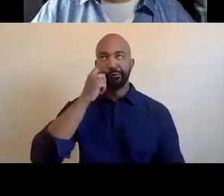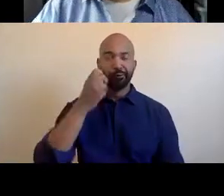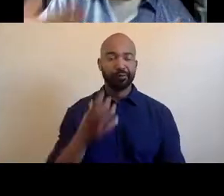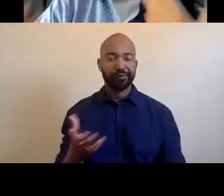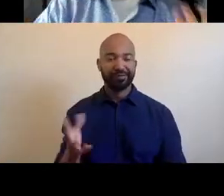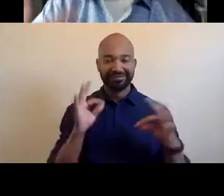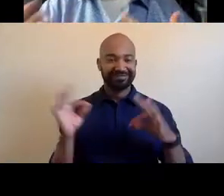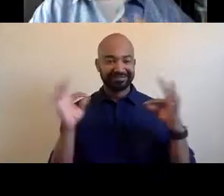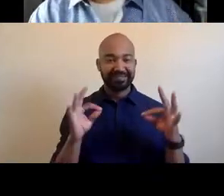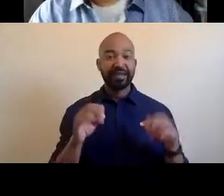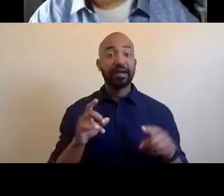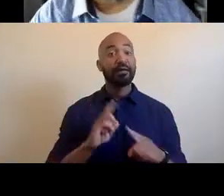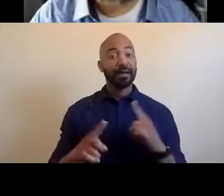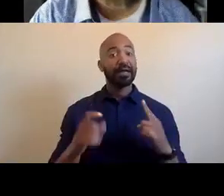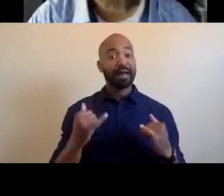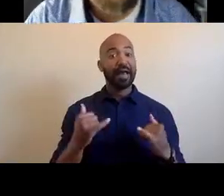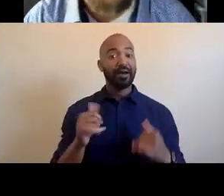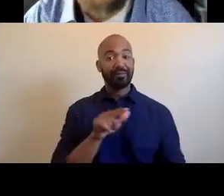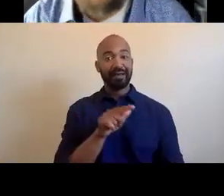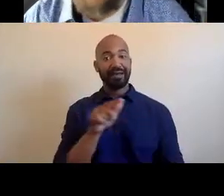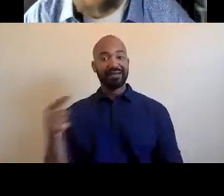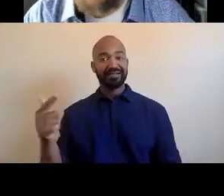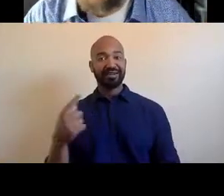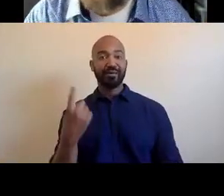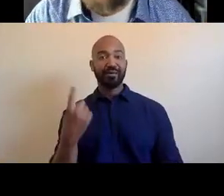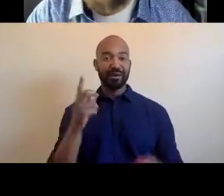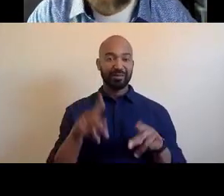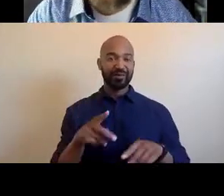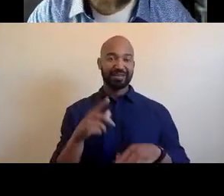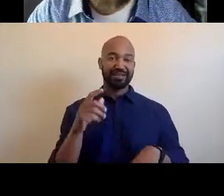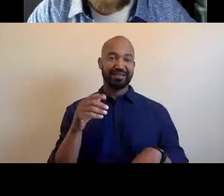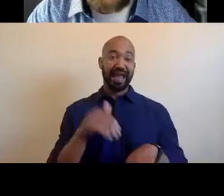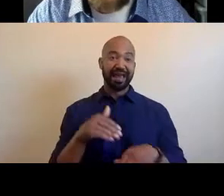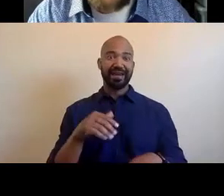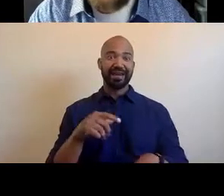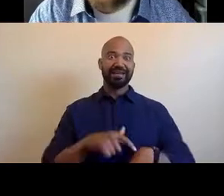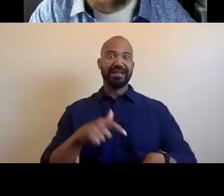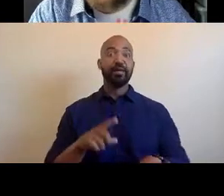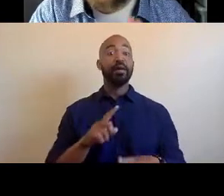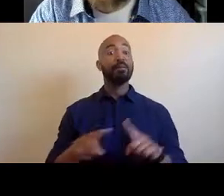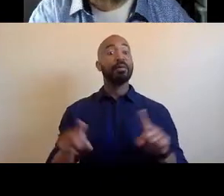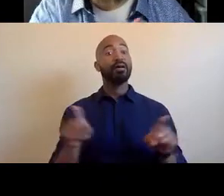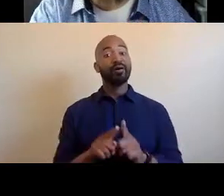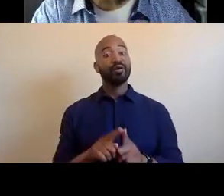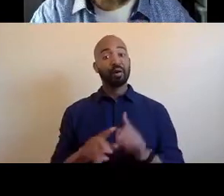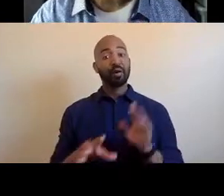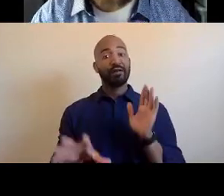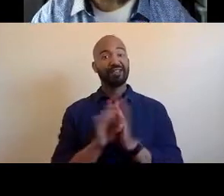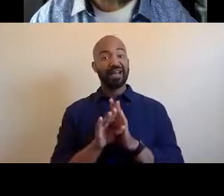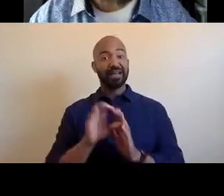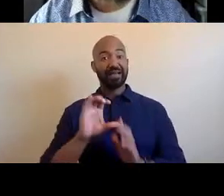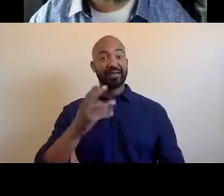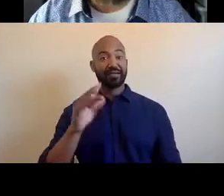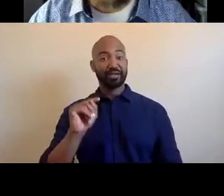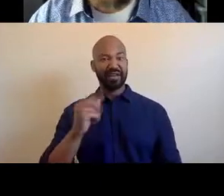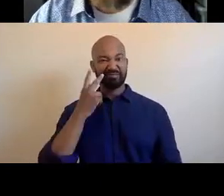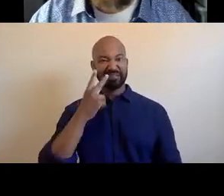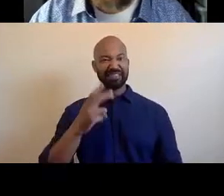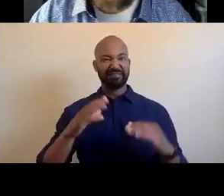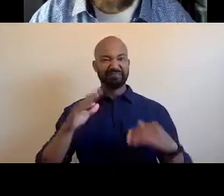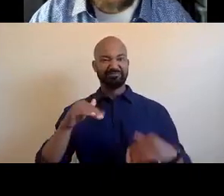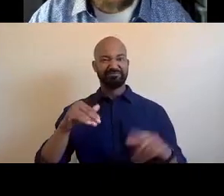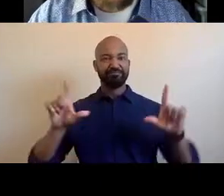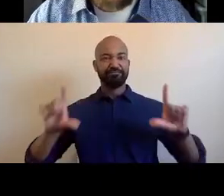Excellent. We're going to do one at a time. This is perfect. And then if folks can find the chat box, which is usually, again, at the bottom of the